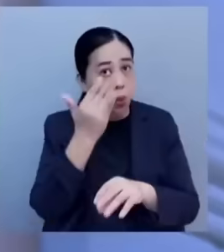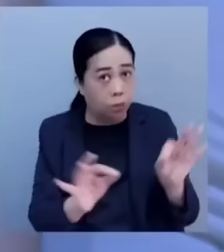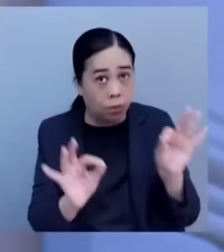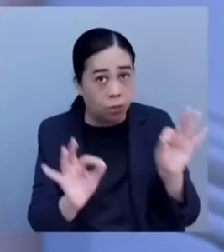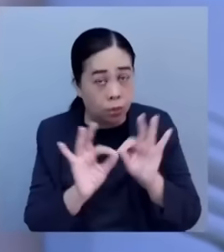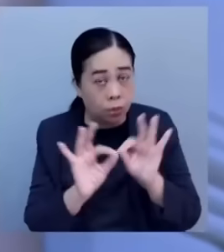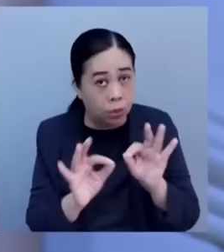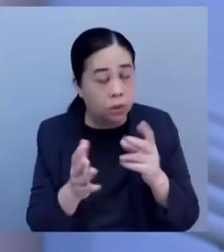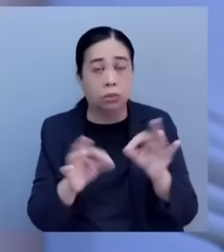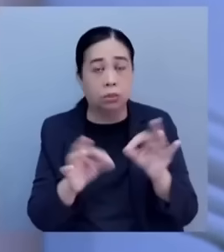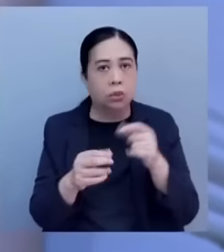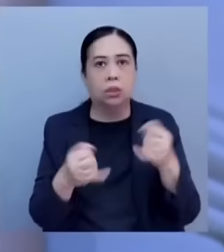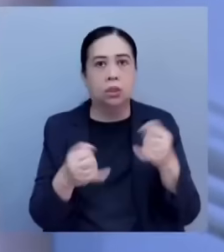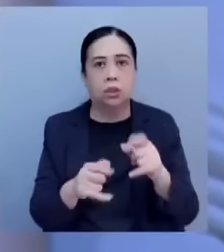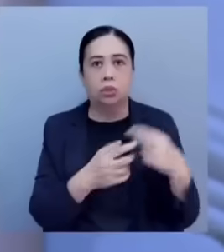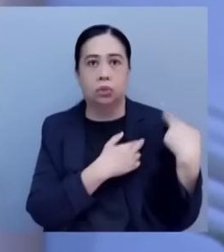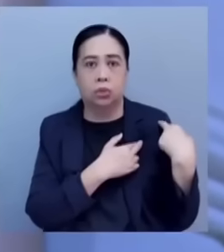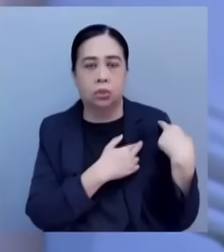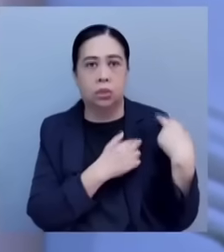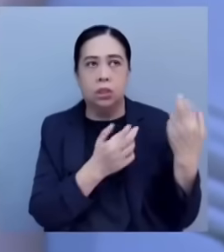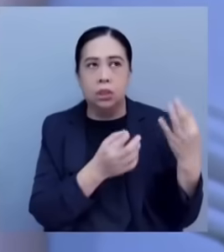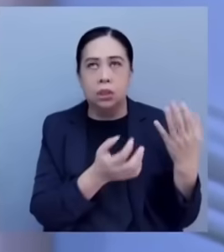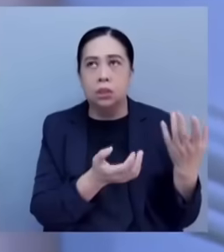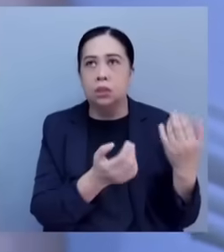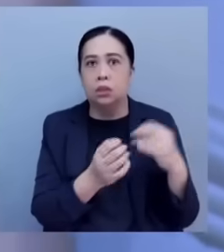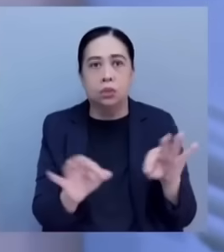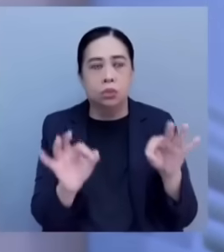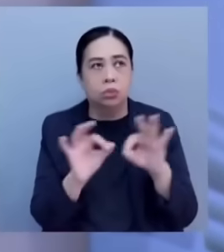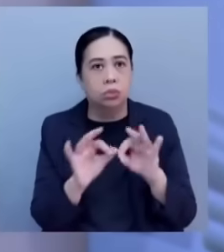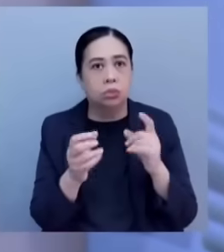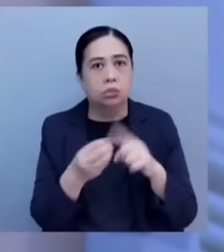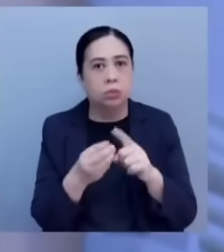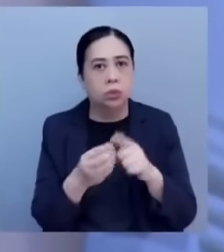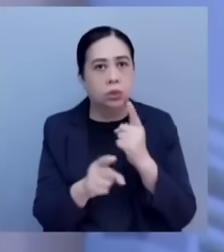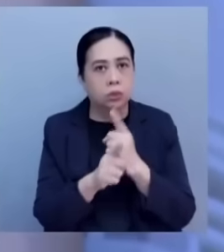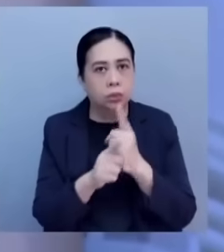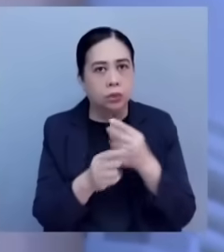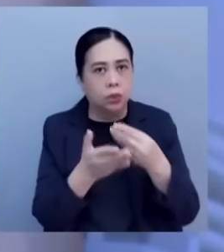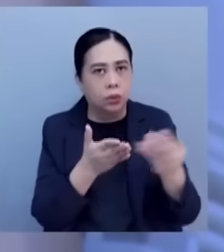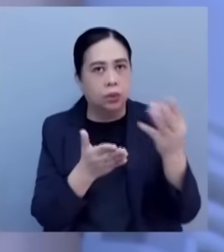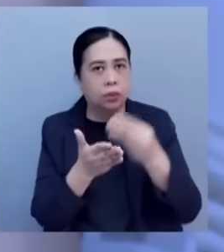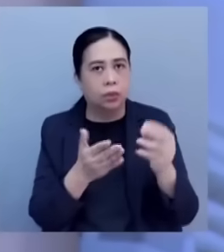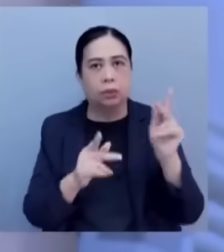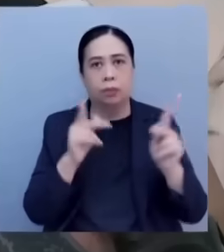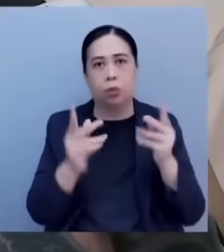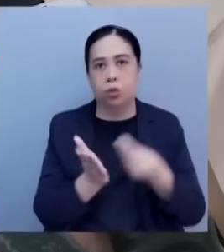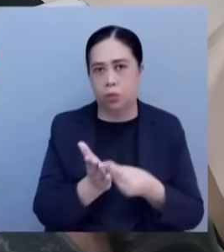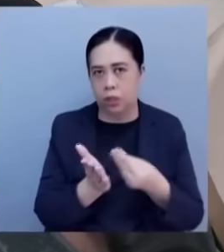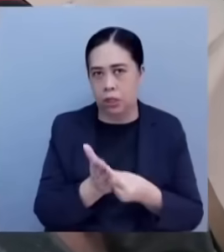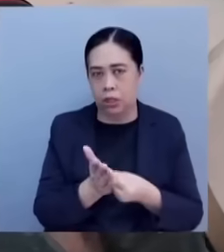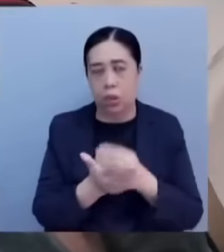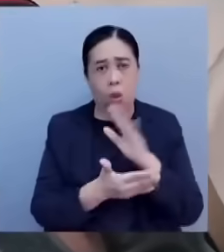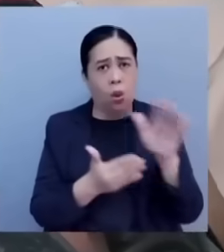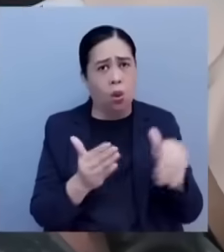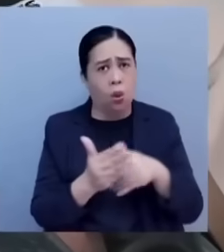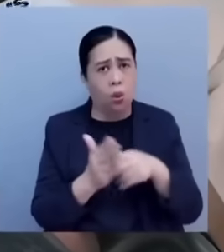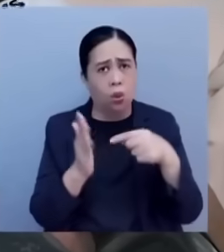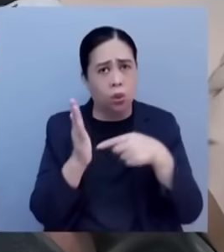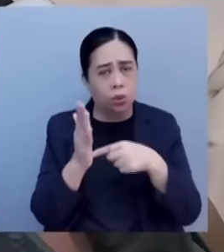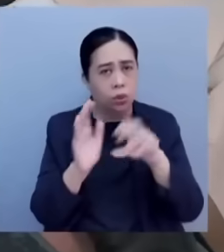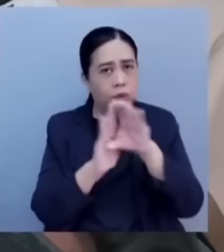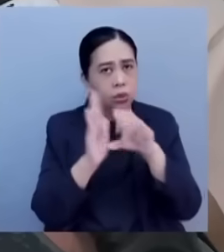an issue of accountability. This is an issue of proper spending of people's money. All the provisions of the